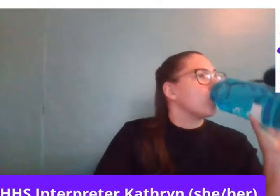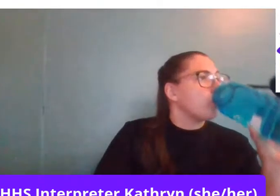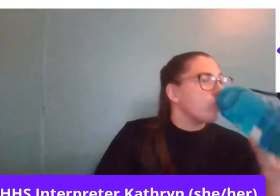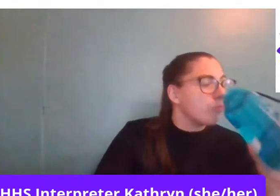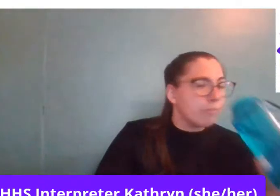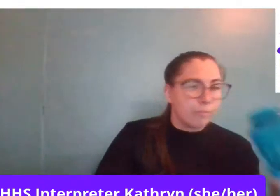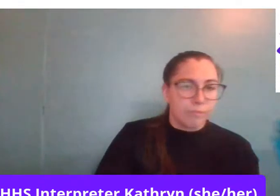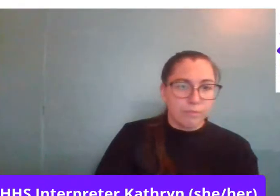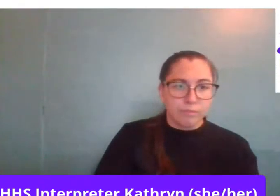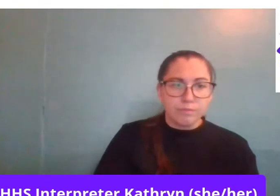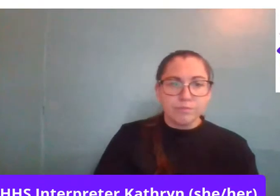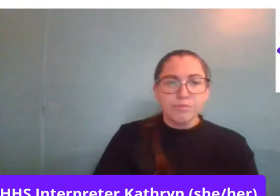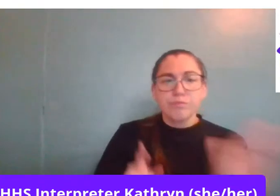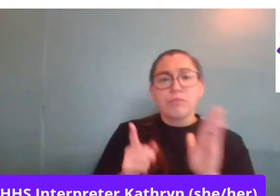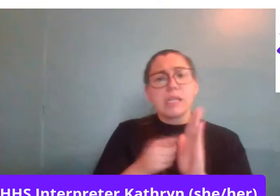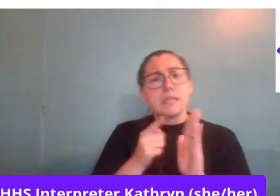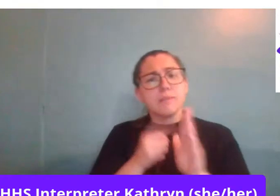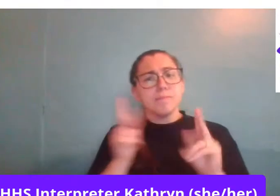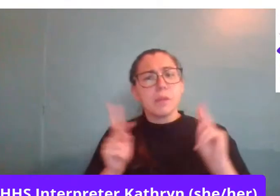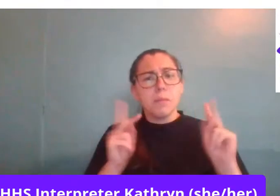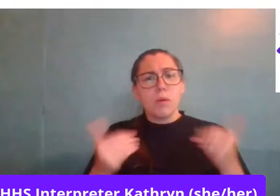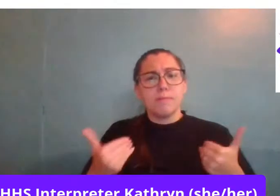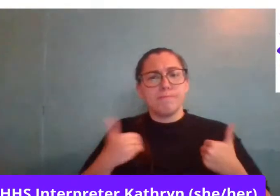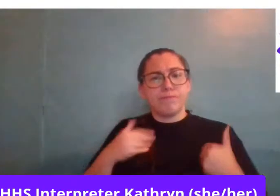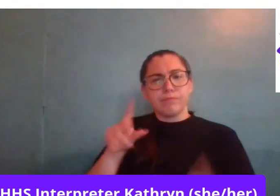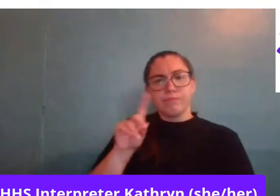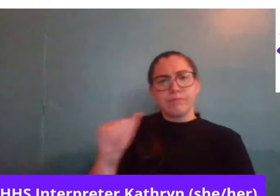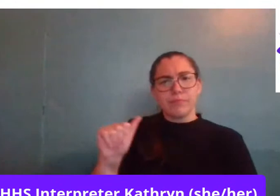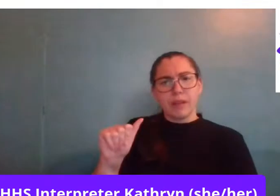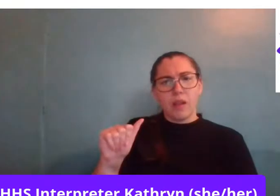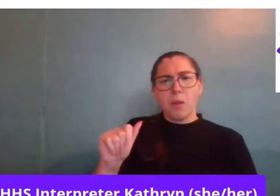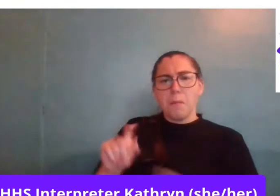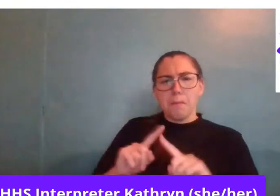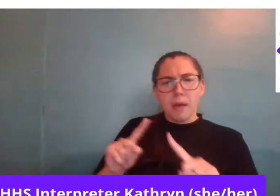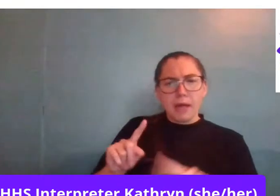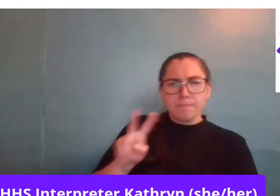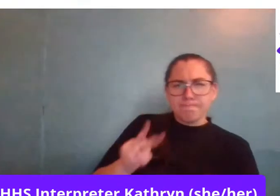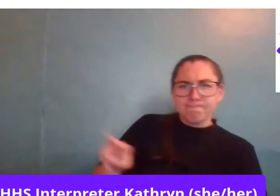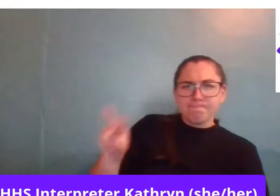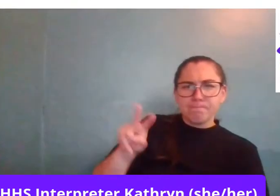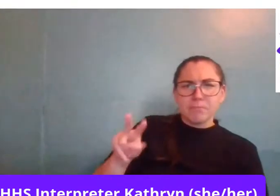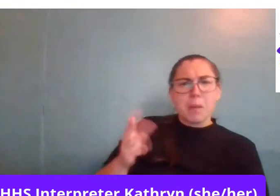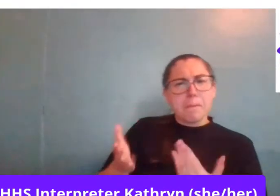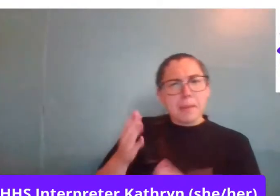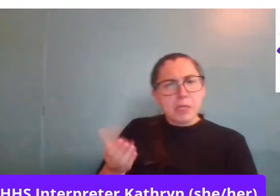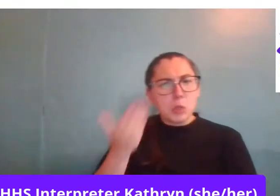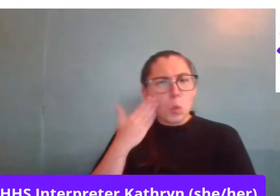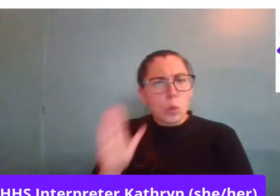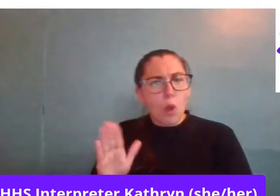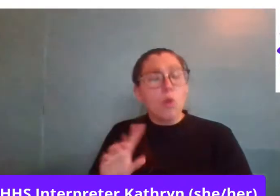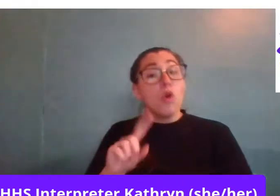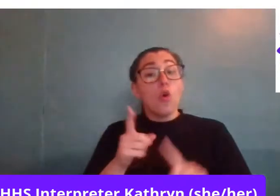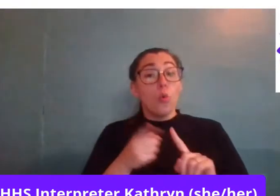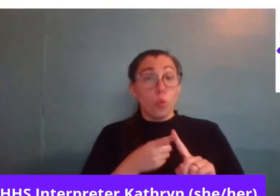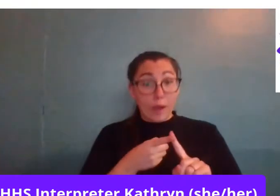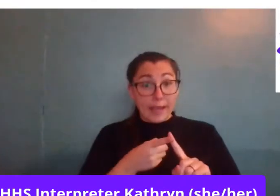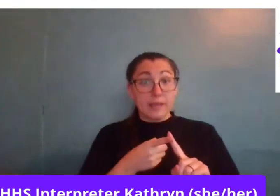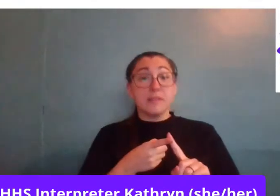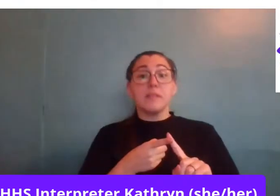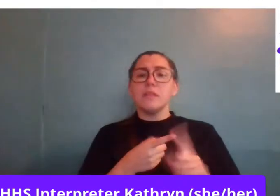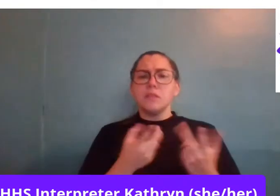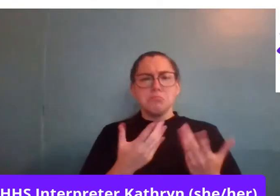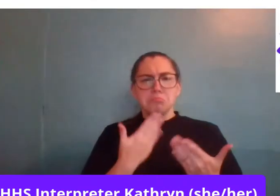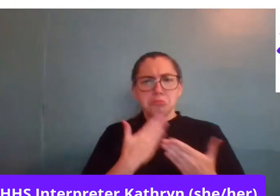mm-hmm. and we talk about when is the appropriate time to disclose that, especially as it relates to,